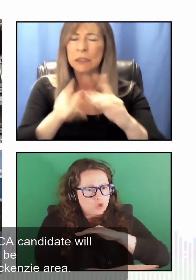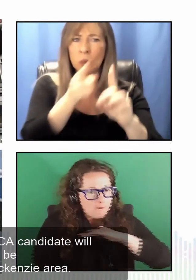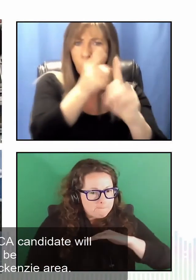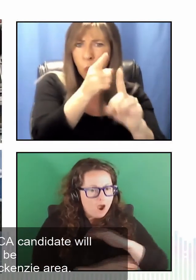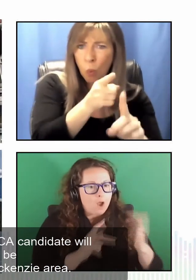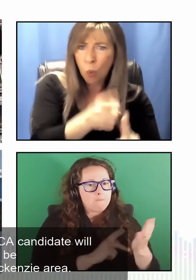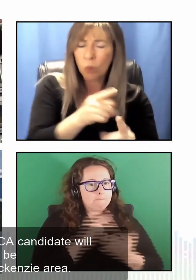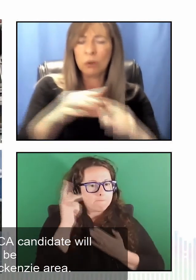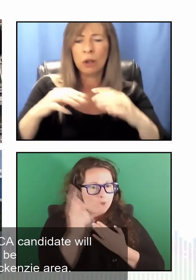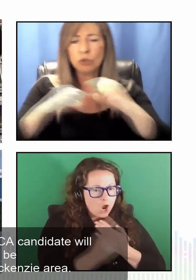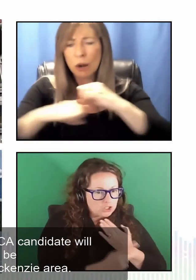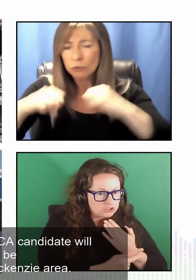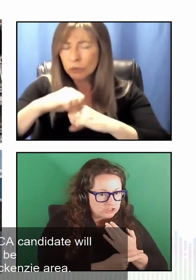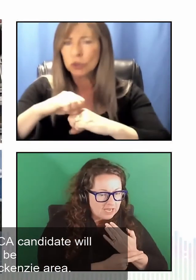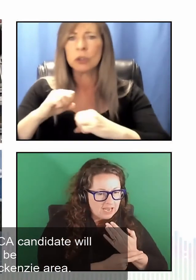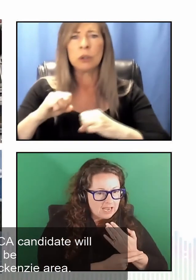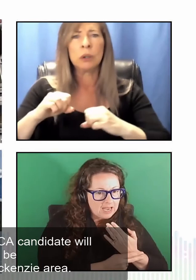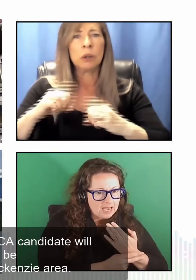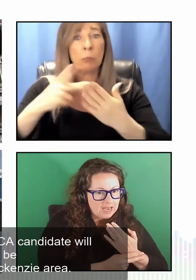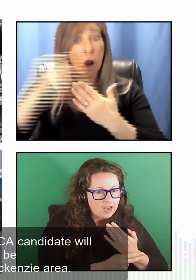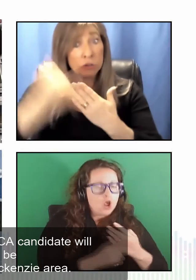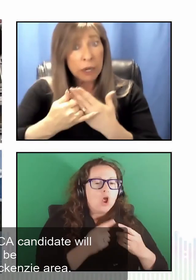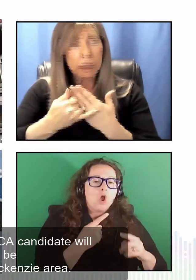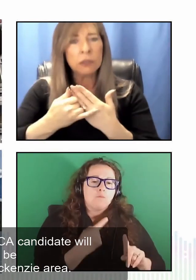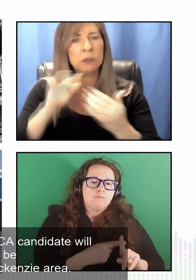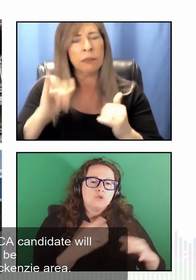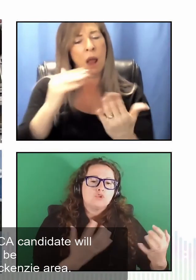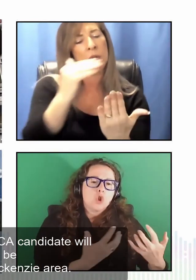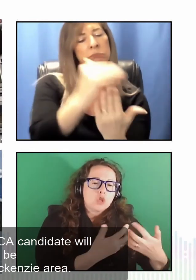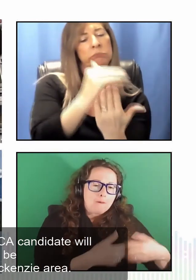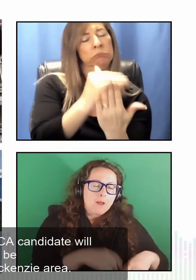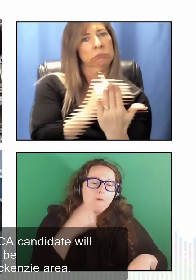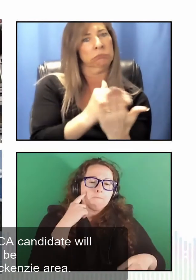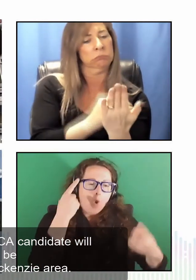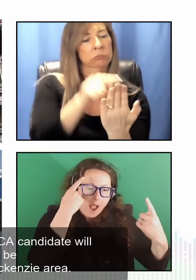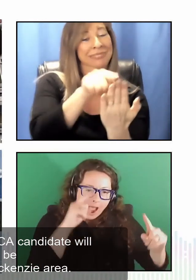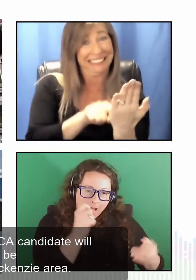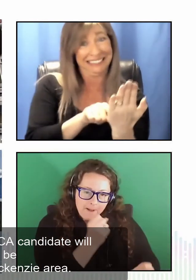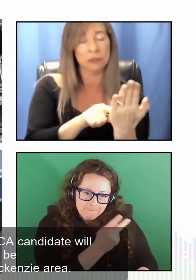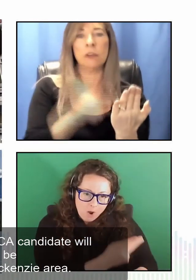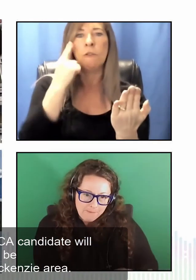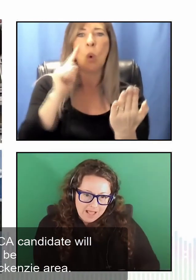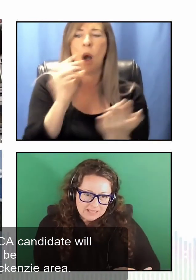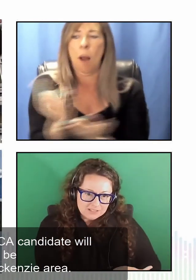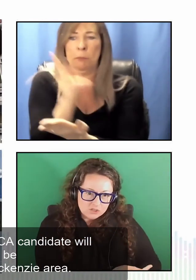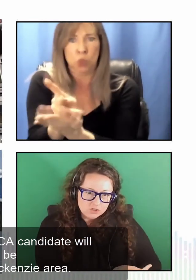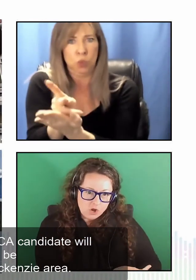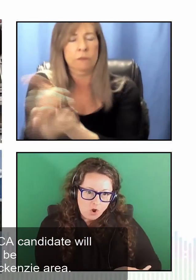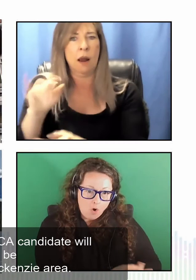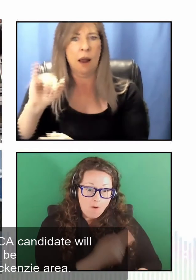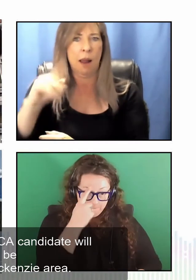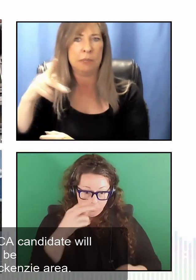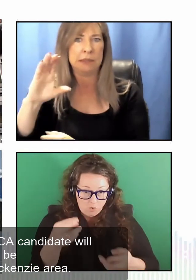and of a mechanism for approving what an IPCA candidate will be for their area.